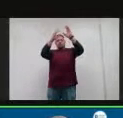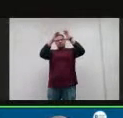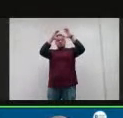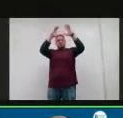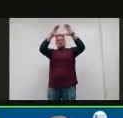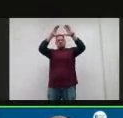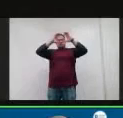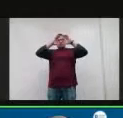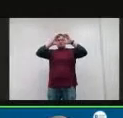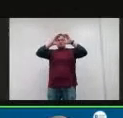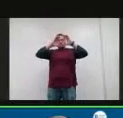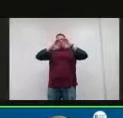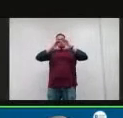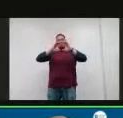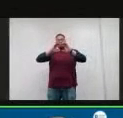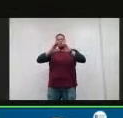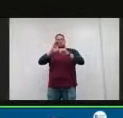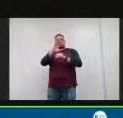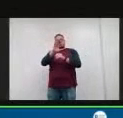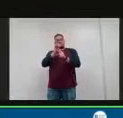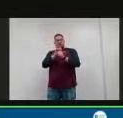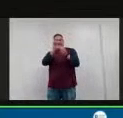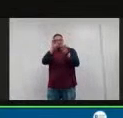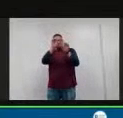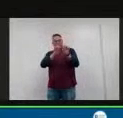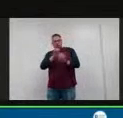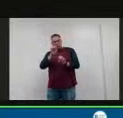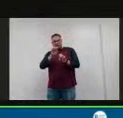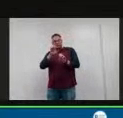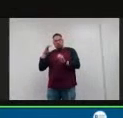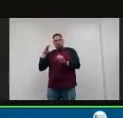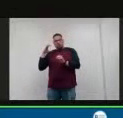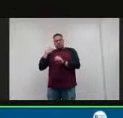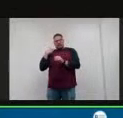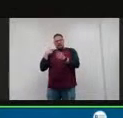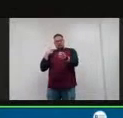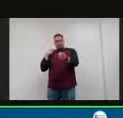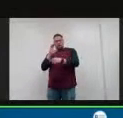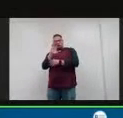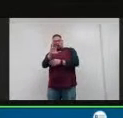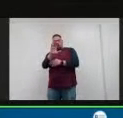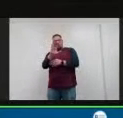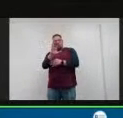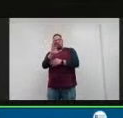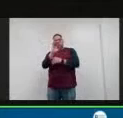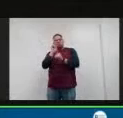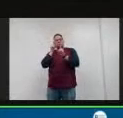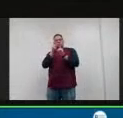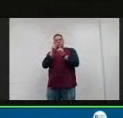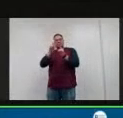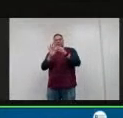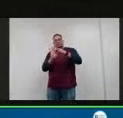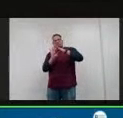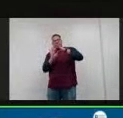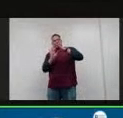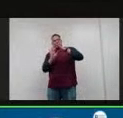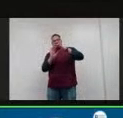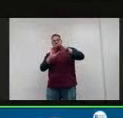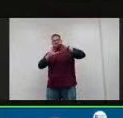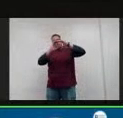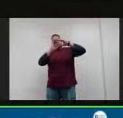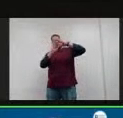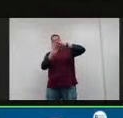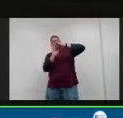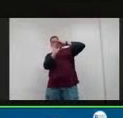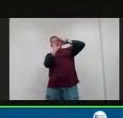the superintendent, and the superintendent's goals need to be aligned to district goals. They also need to be professional goals as